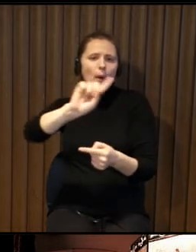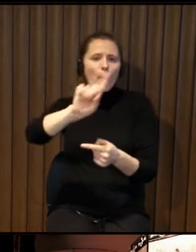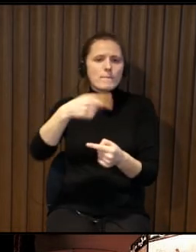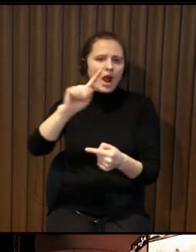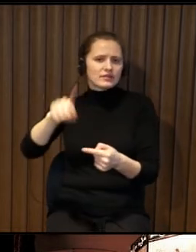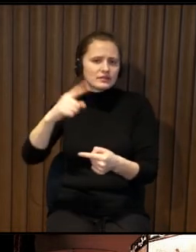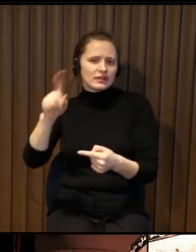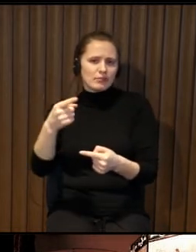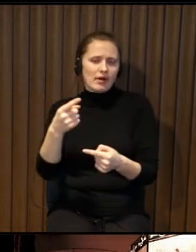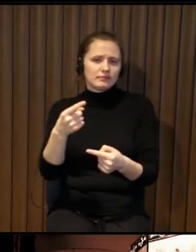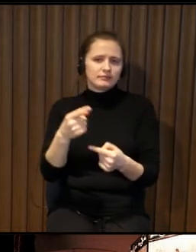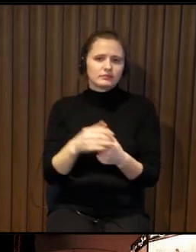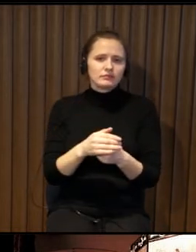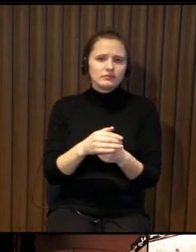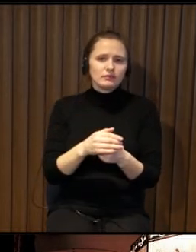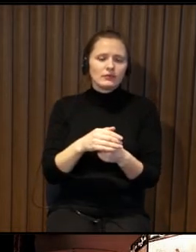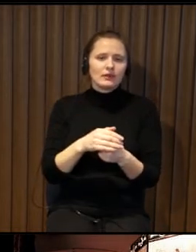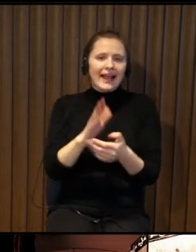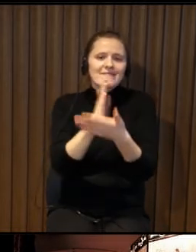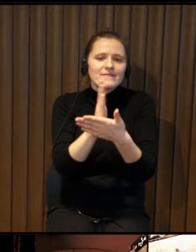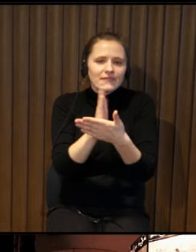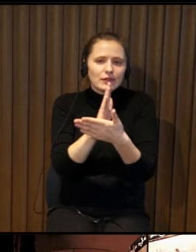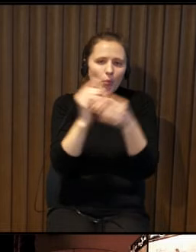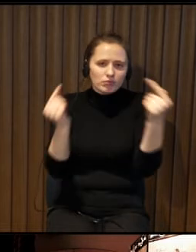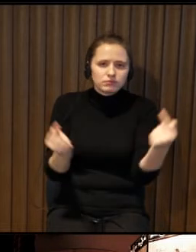majority often trump the critical needs of the few.